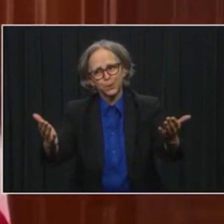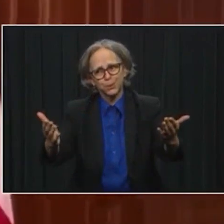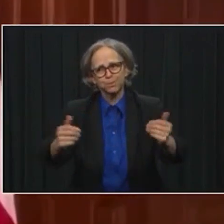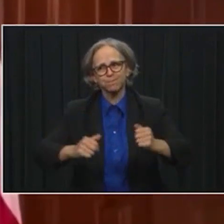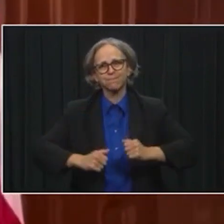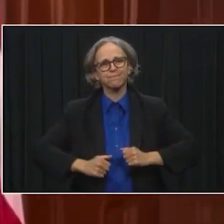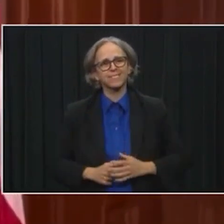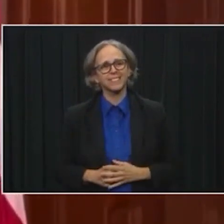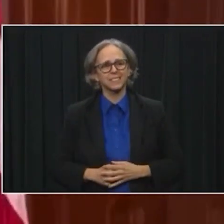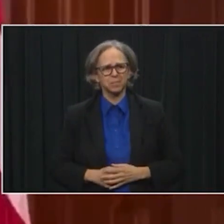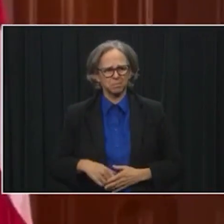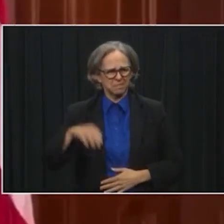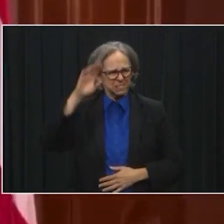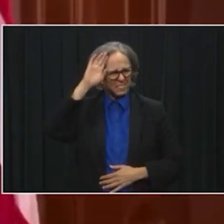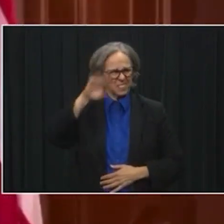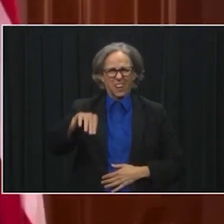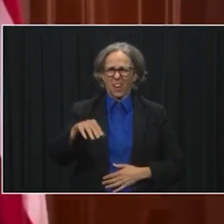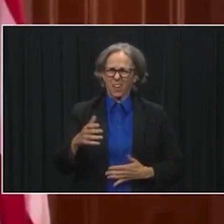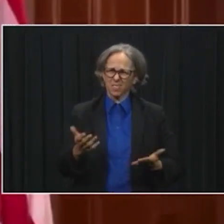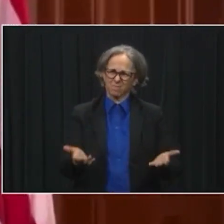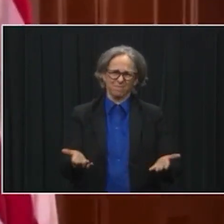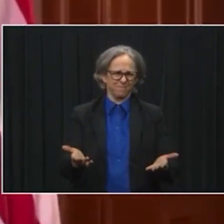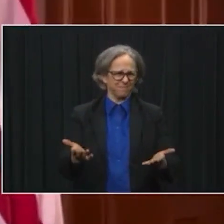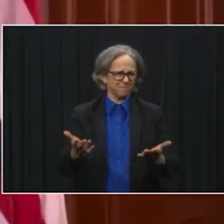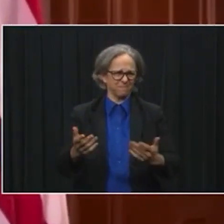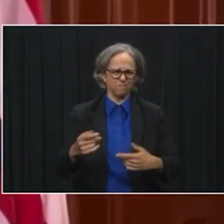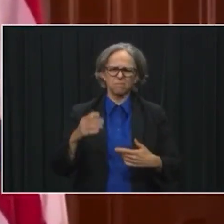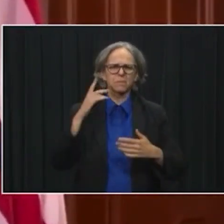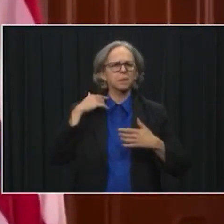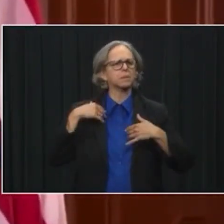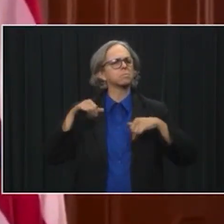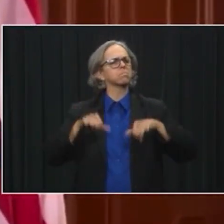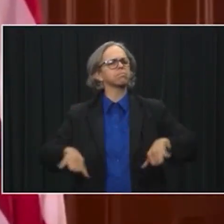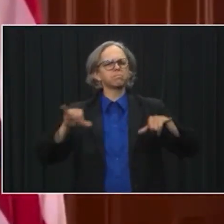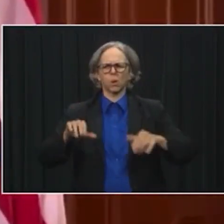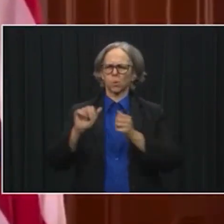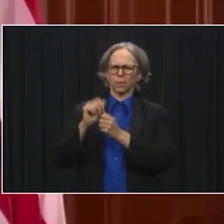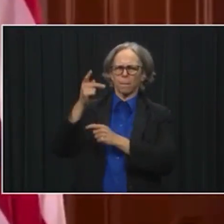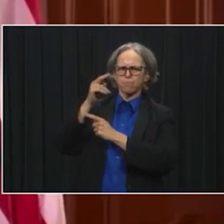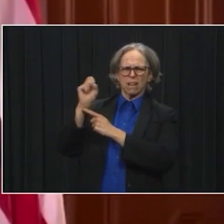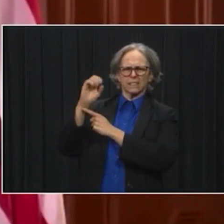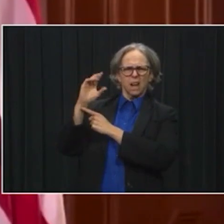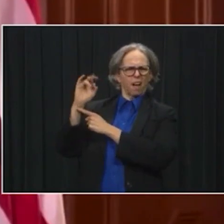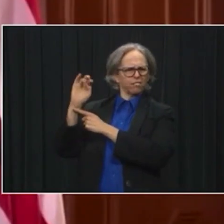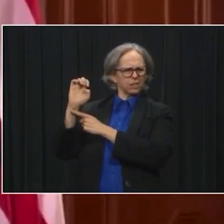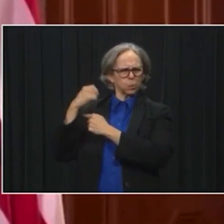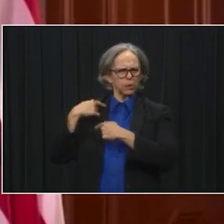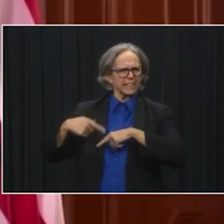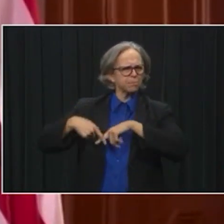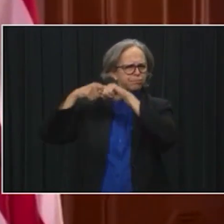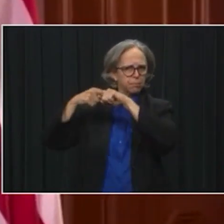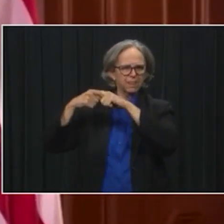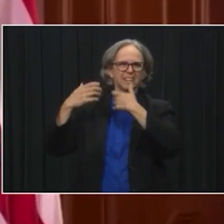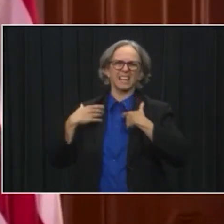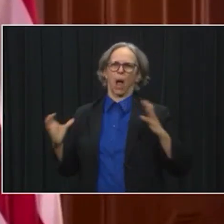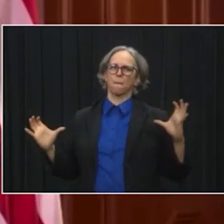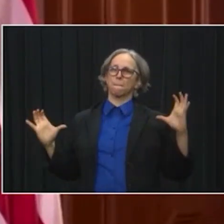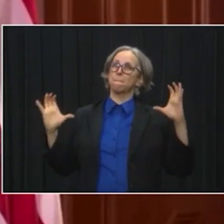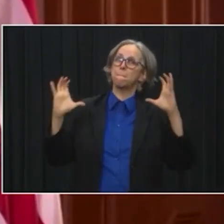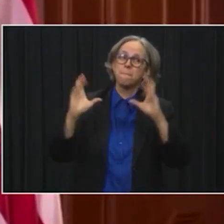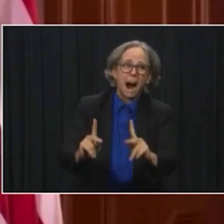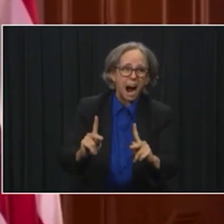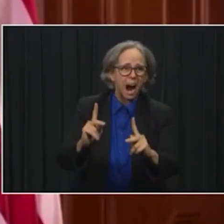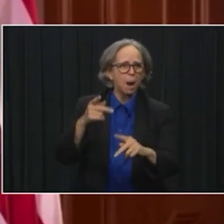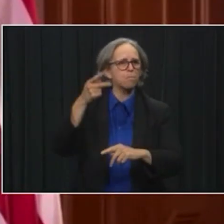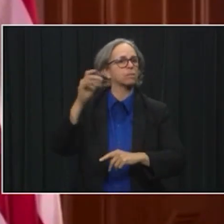plot against Governor Whitmer was made public, Governor DeWine said he had no knowledge of it. We reached out to the governor's office with the